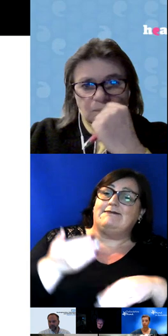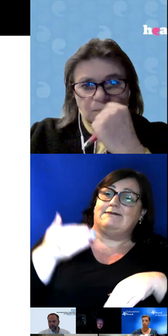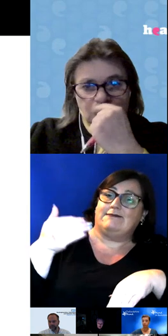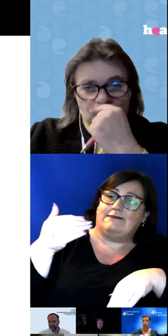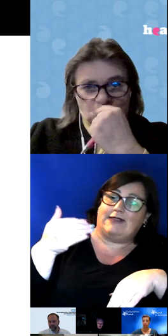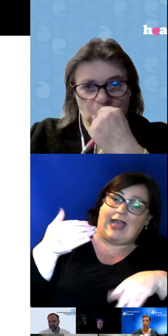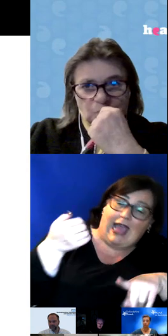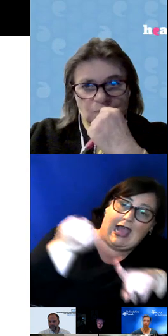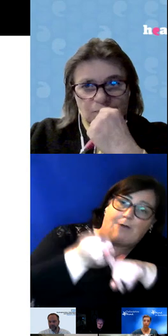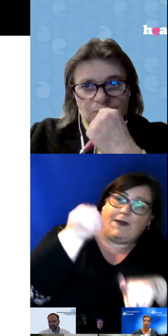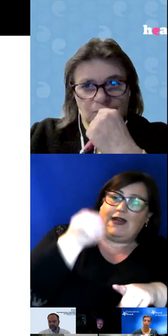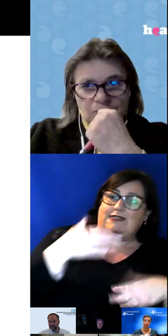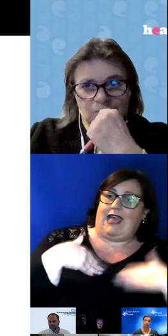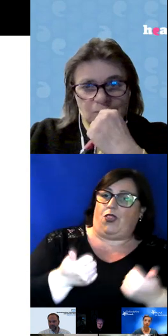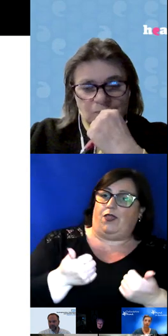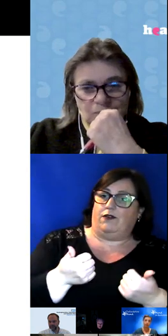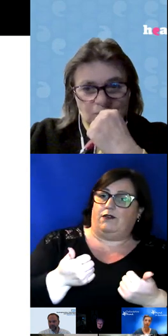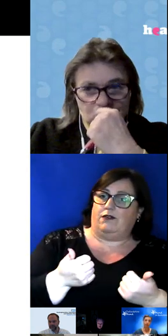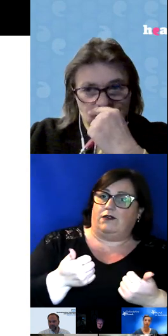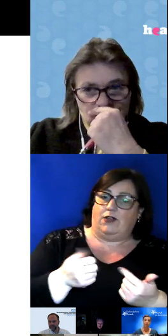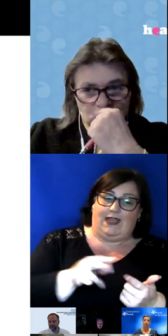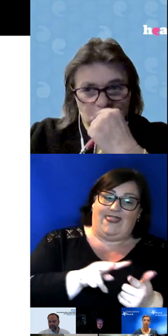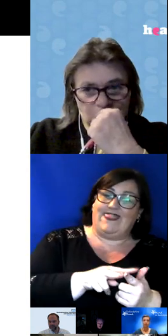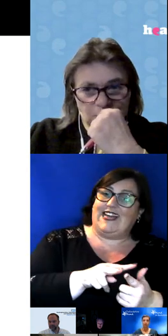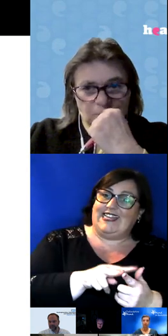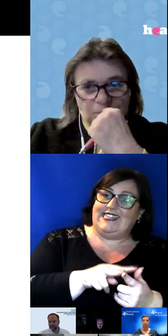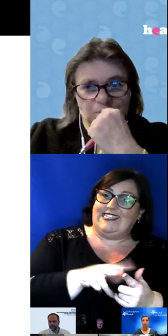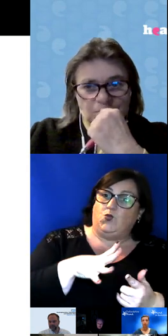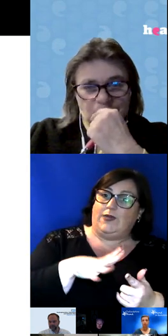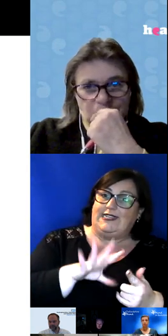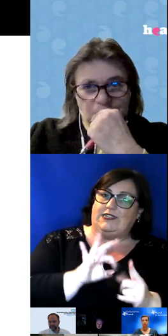unless we can, if you like,